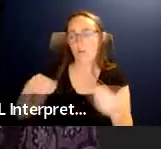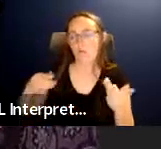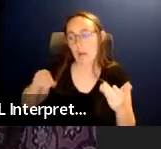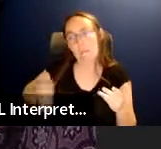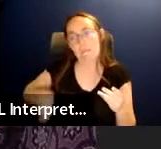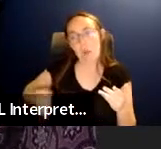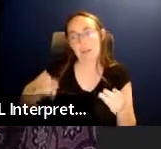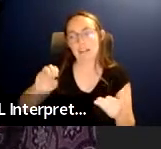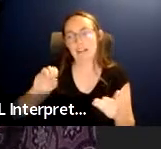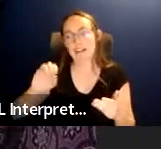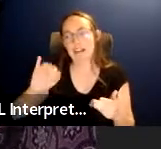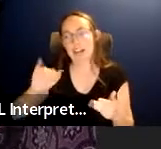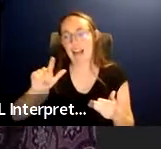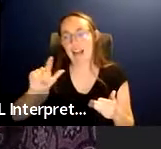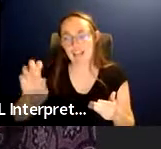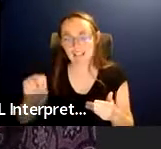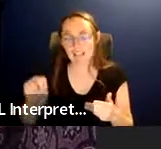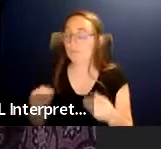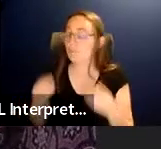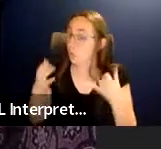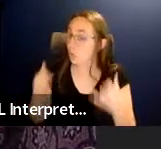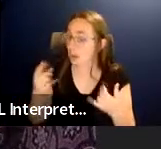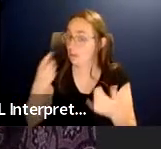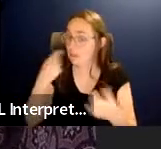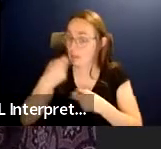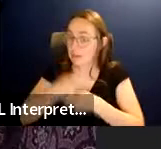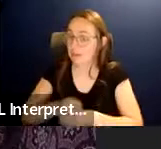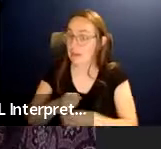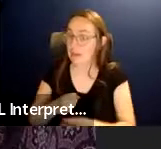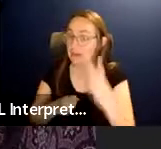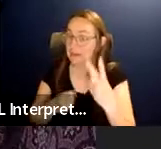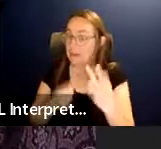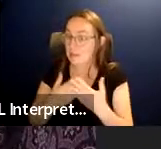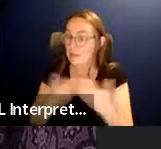All right, so you just made two items, so that's kind of cool.